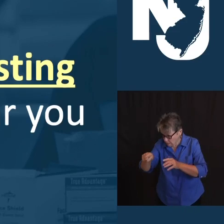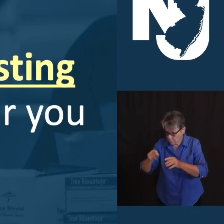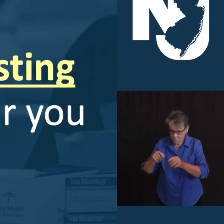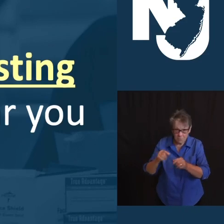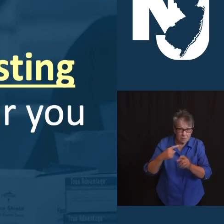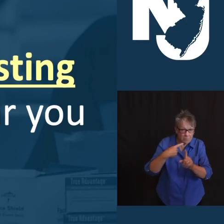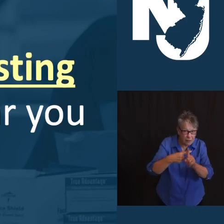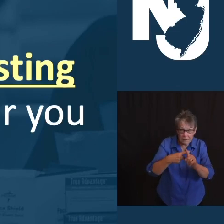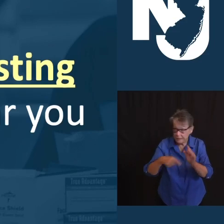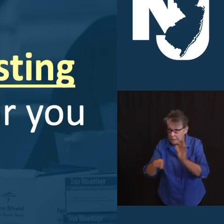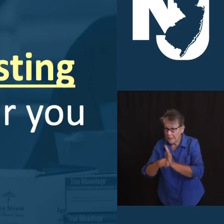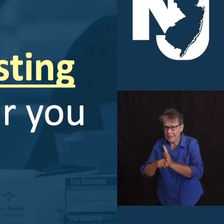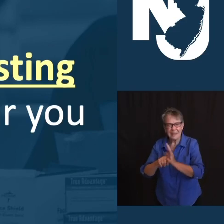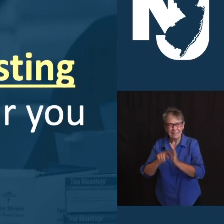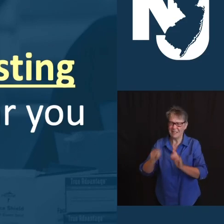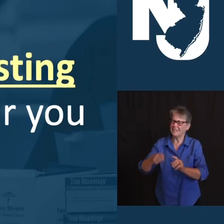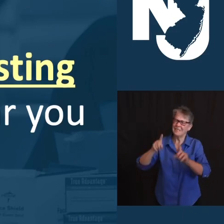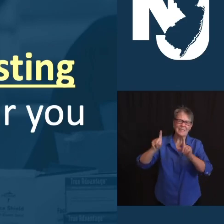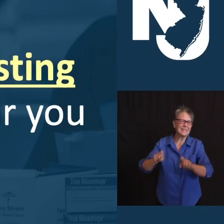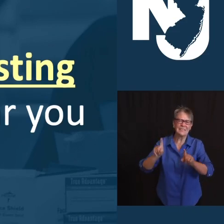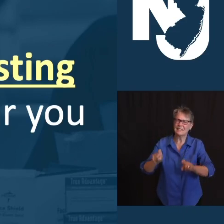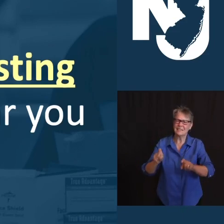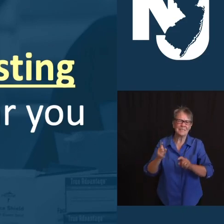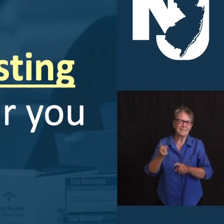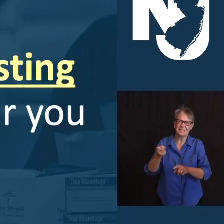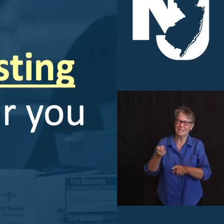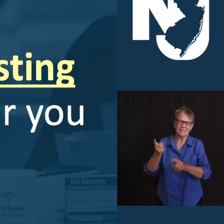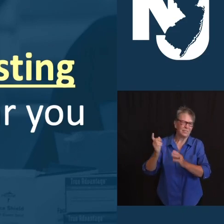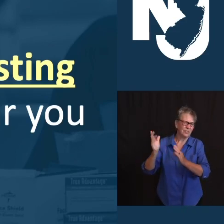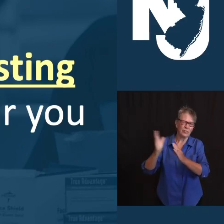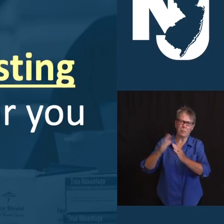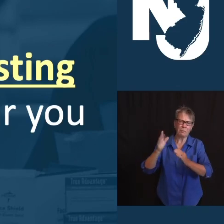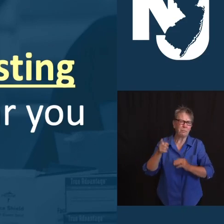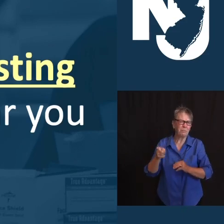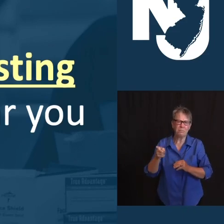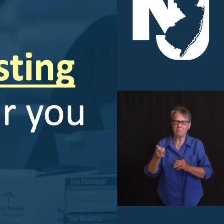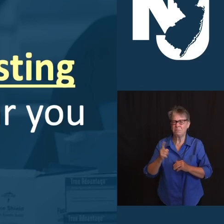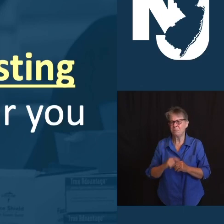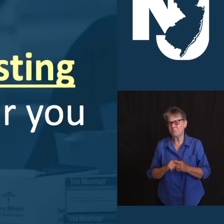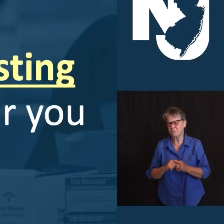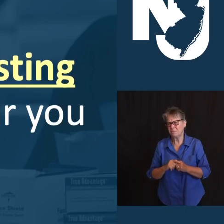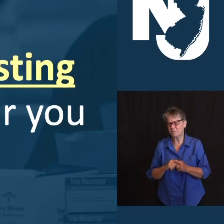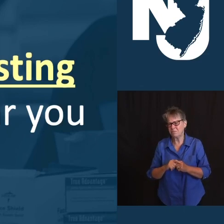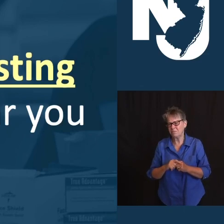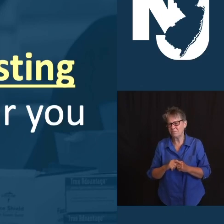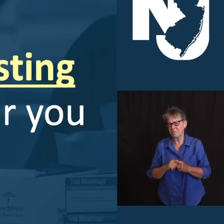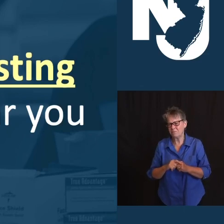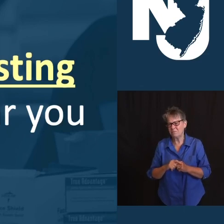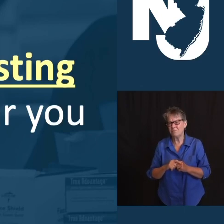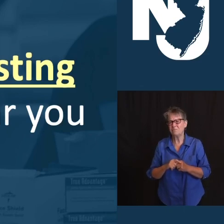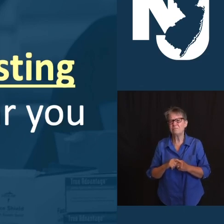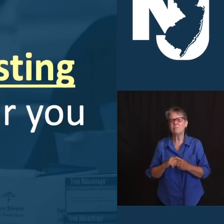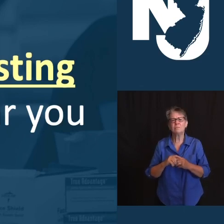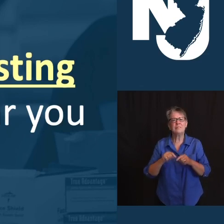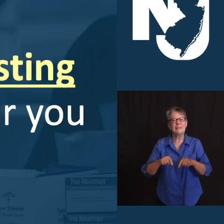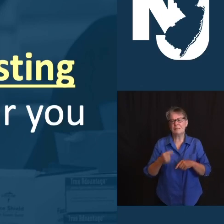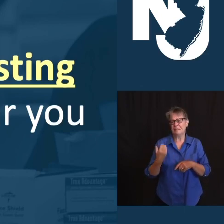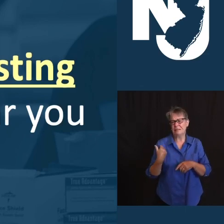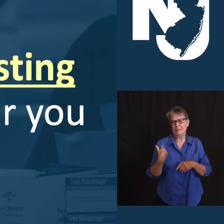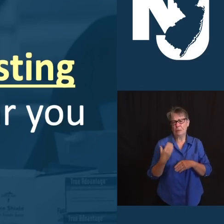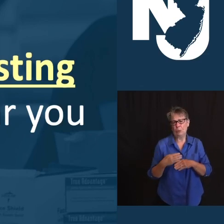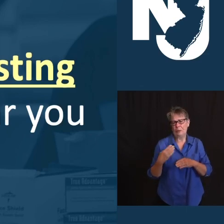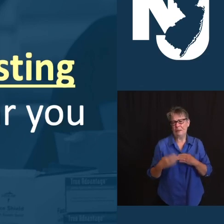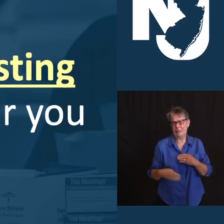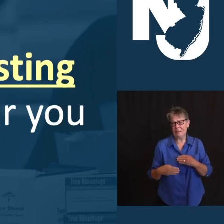folks come to me this weekend. One of the results, Judy, that you and I have talked about, one of the outcomes of the flare-ups in so many